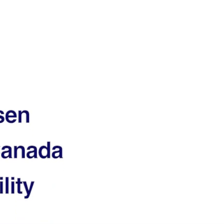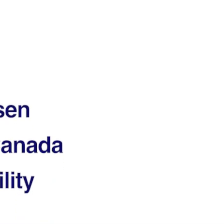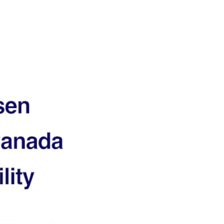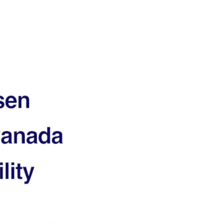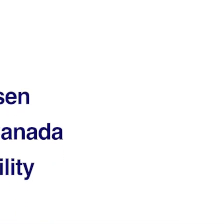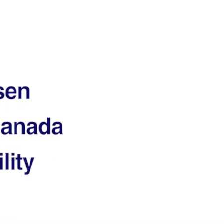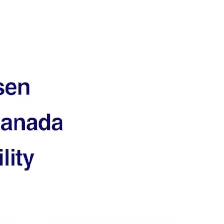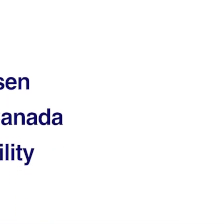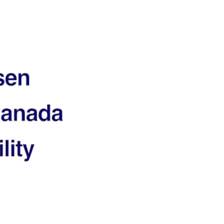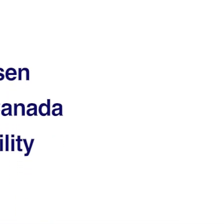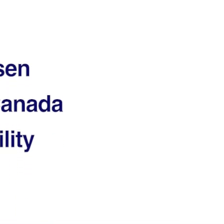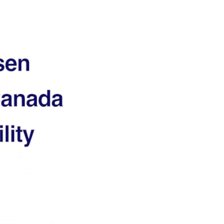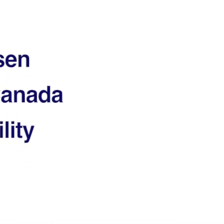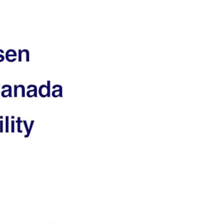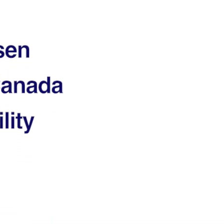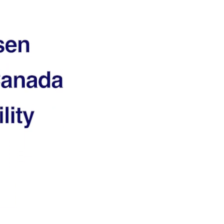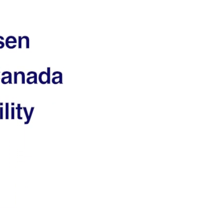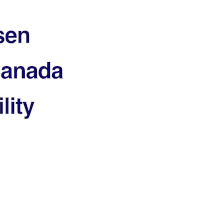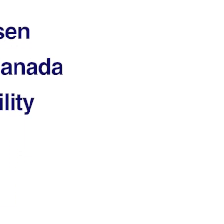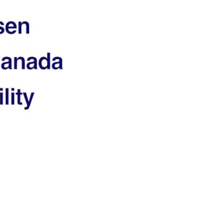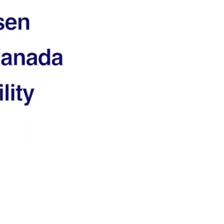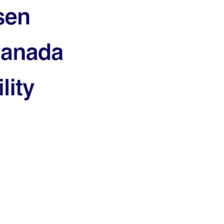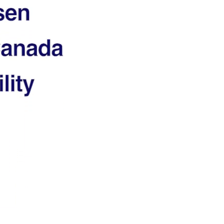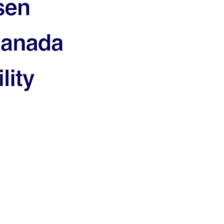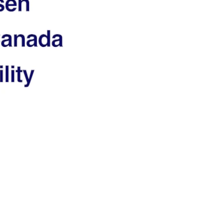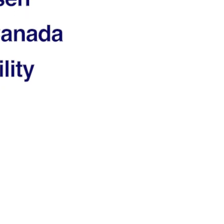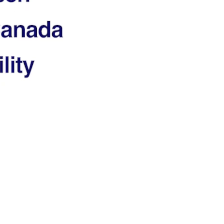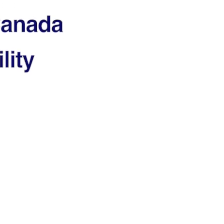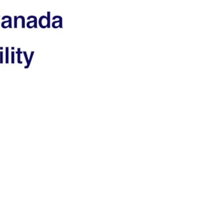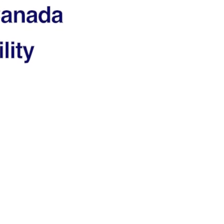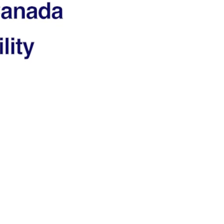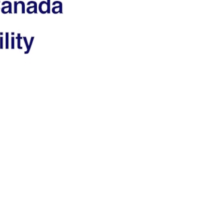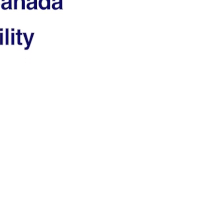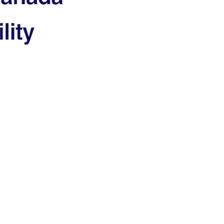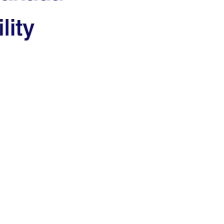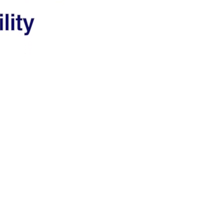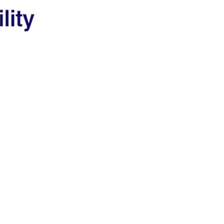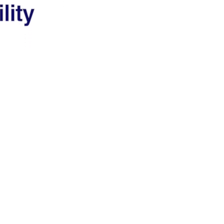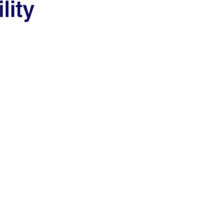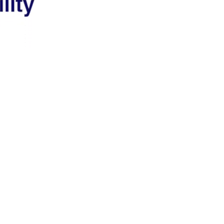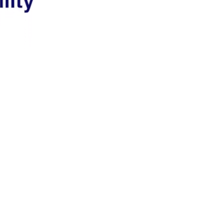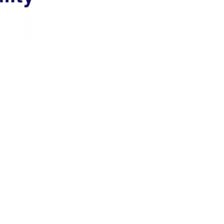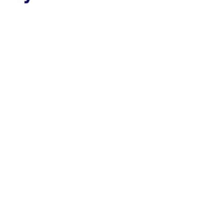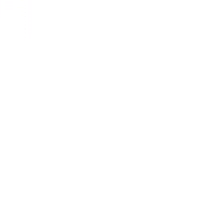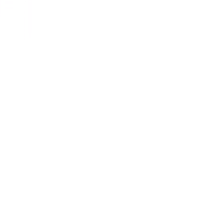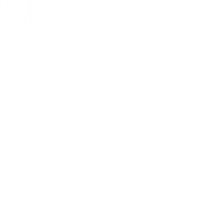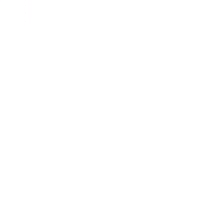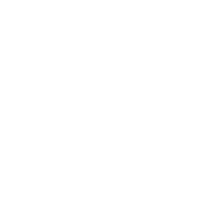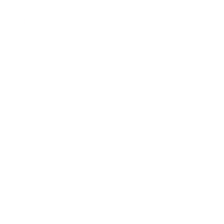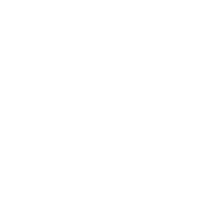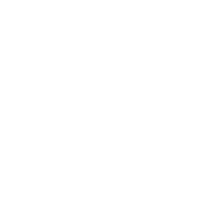Committee, Autism Alliance of Canada, CCRW, Council of Canadians with Disabilities, Inclusion